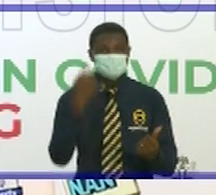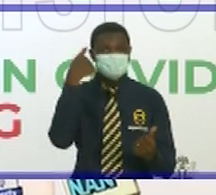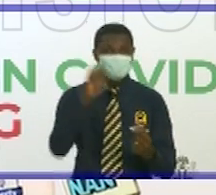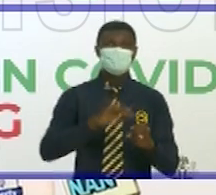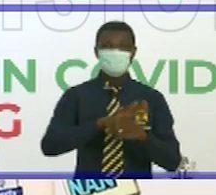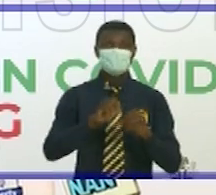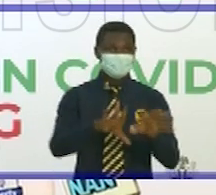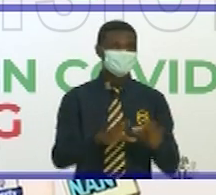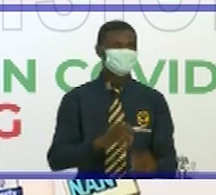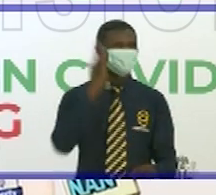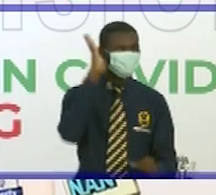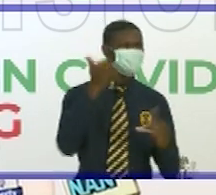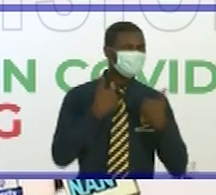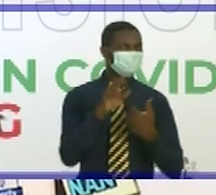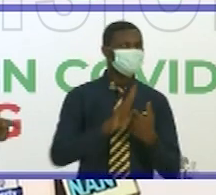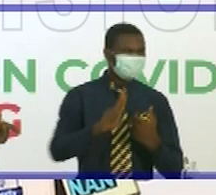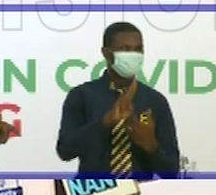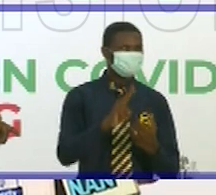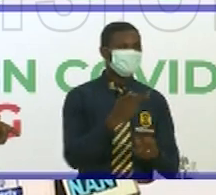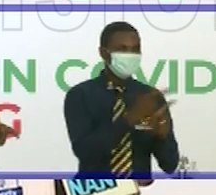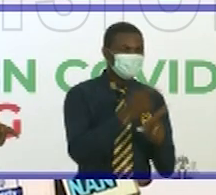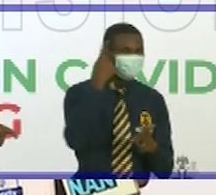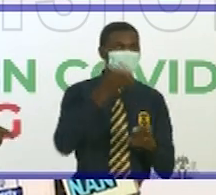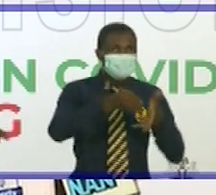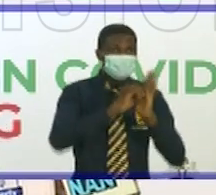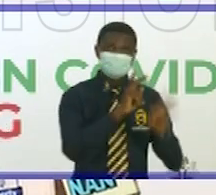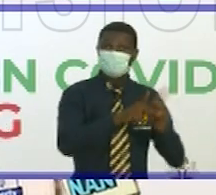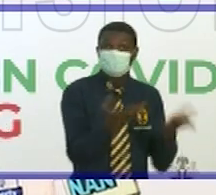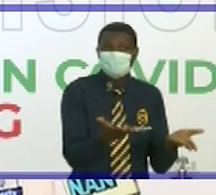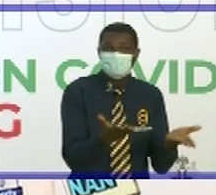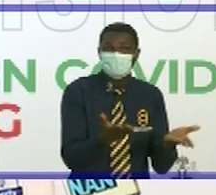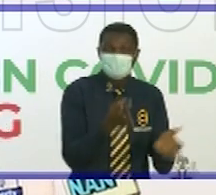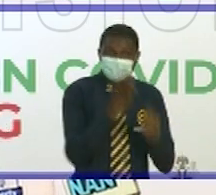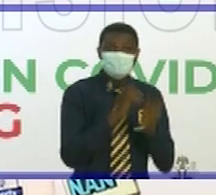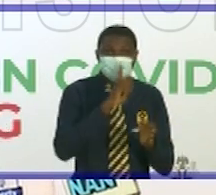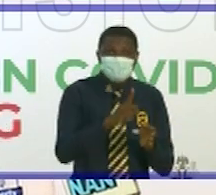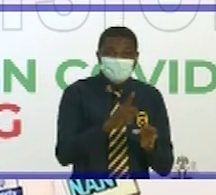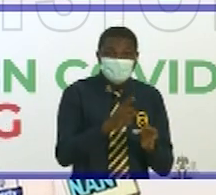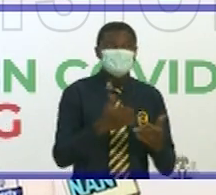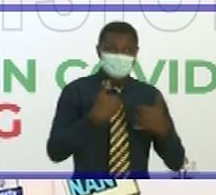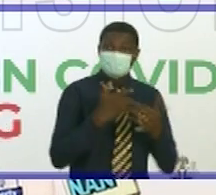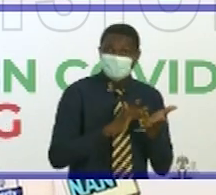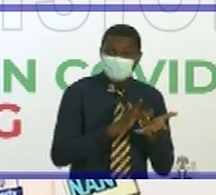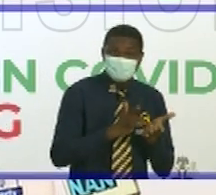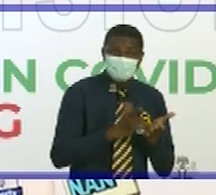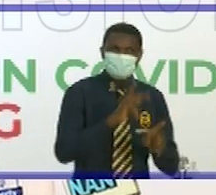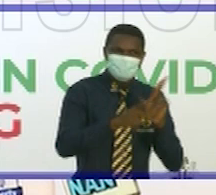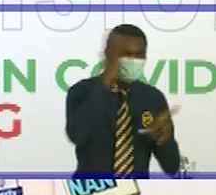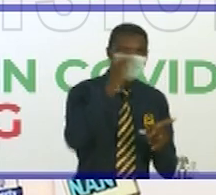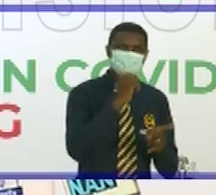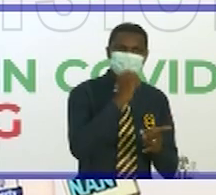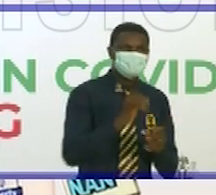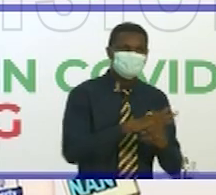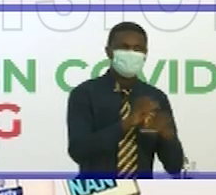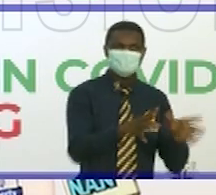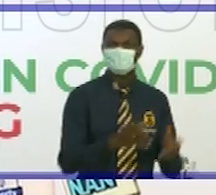substances, we wouldn't see what is happening there now. And that tells us one thing. We should not